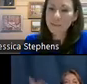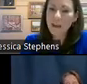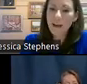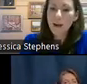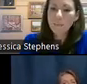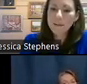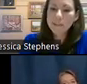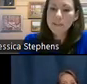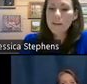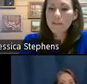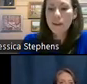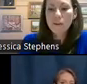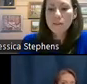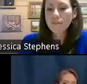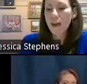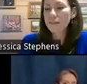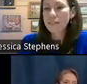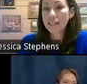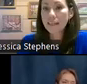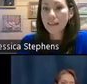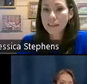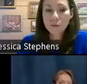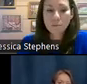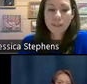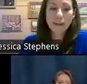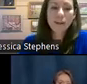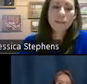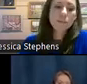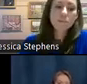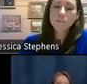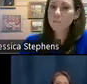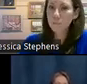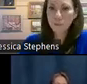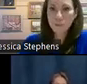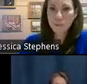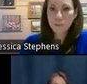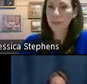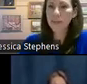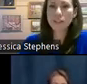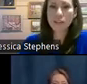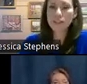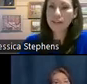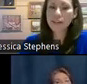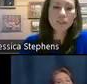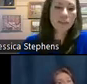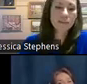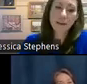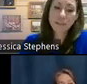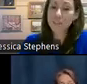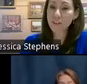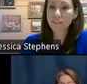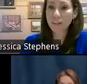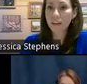sponsors. But they also found Indiana to be beautiful and just as